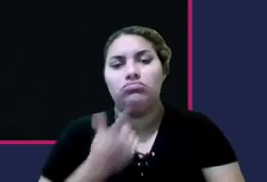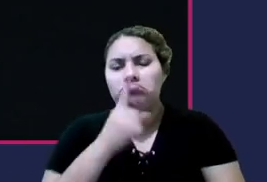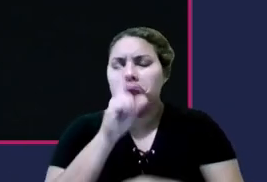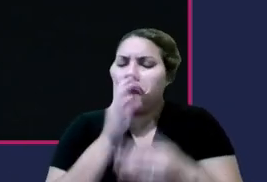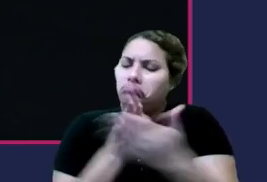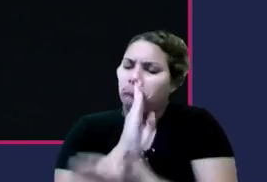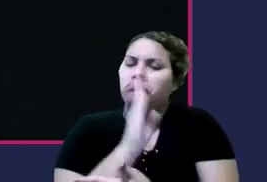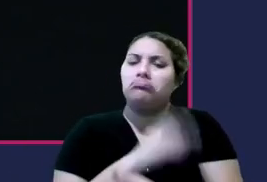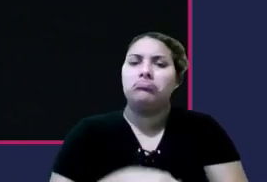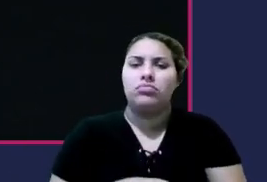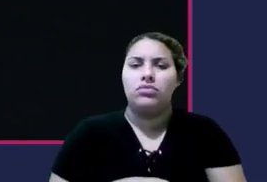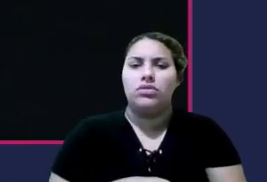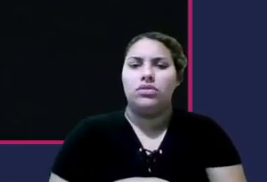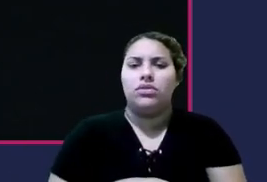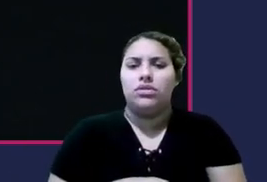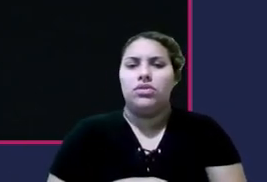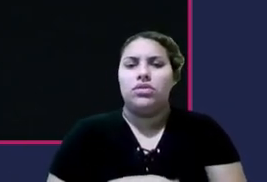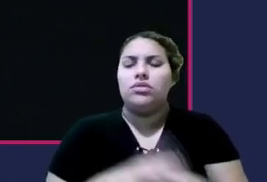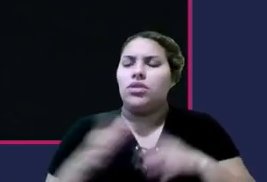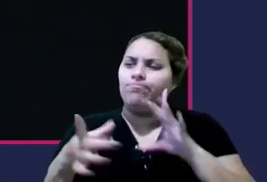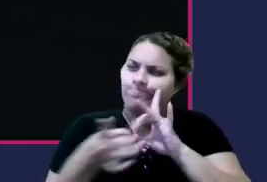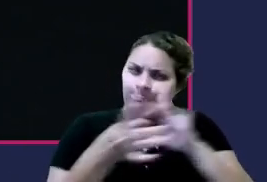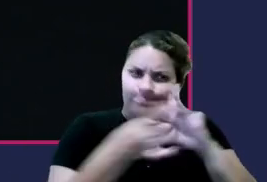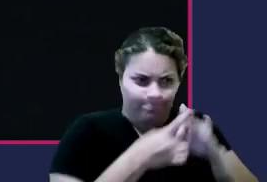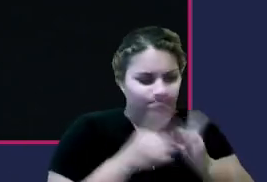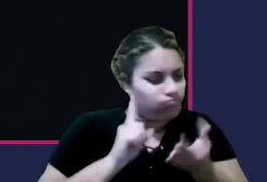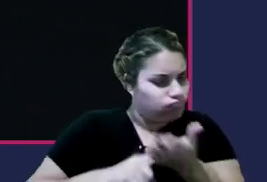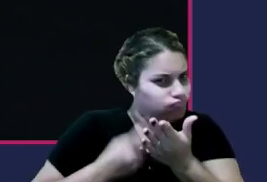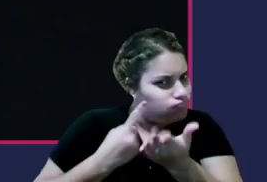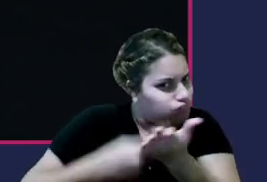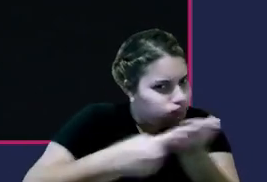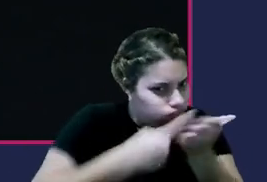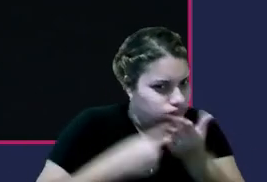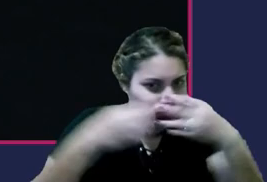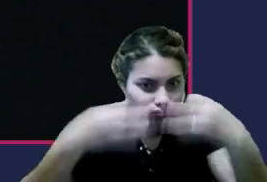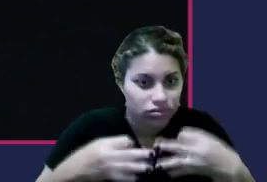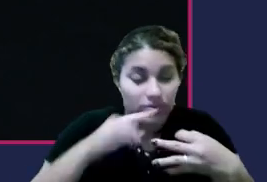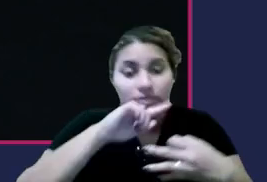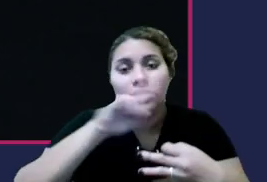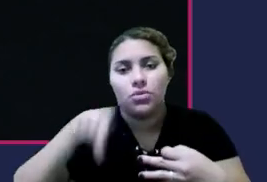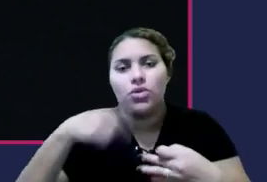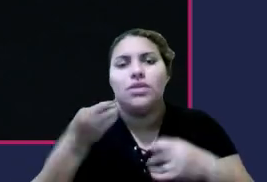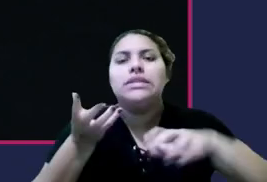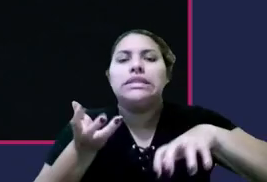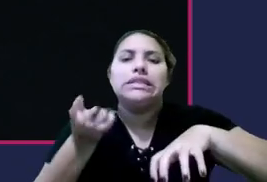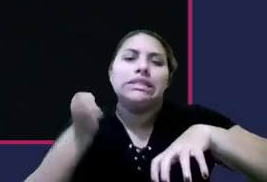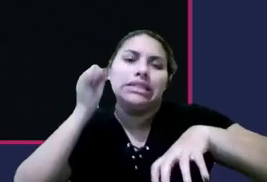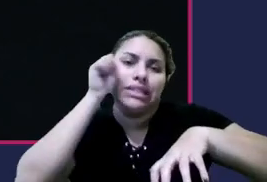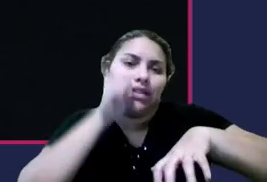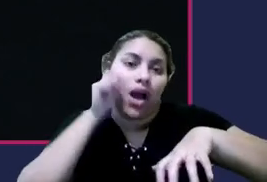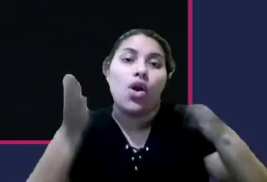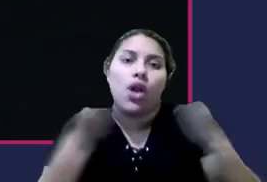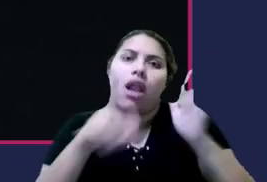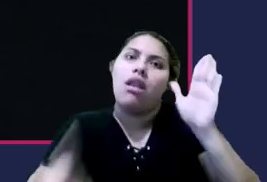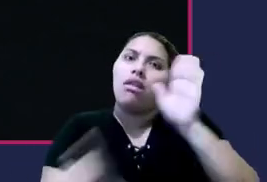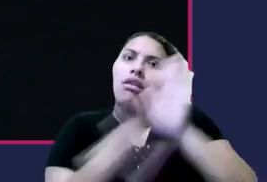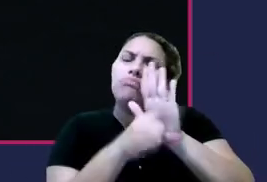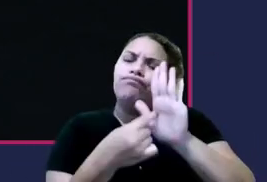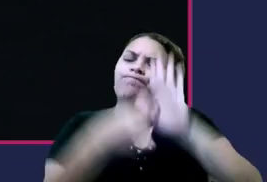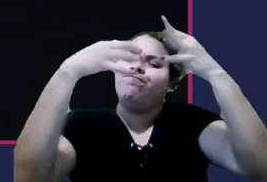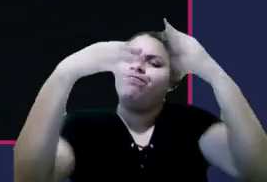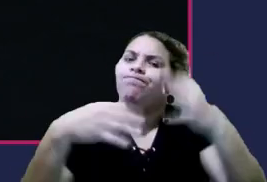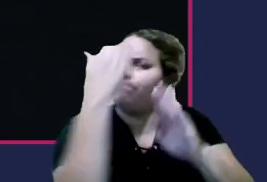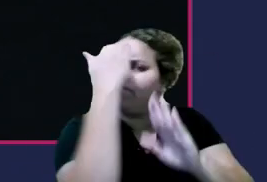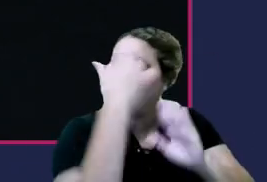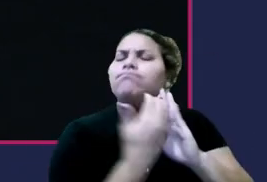of Health, and we managed to find some conciliatory terms. It went to the Senate.